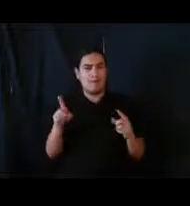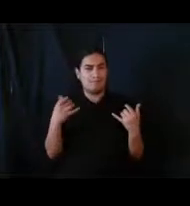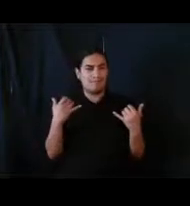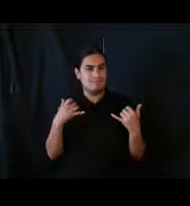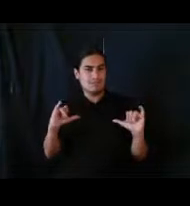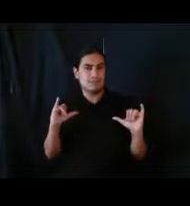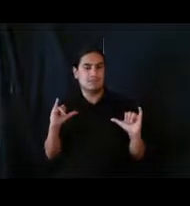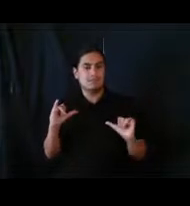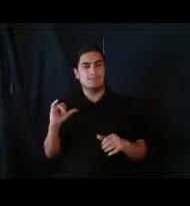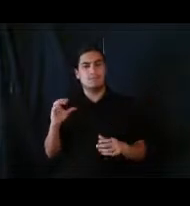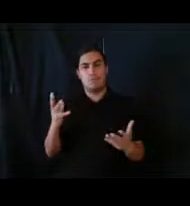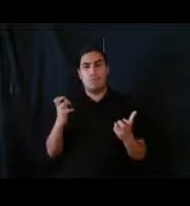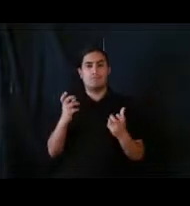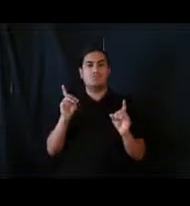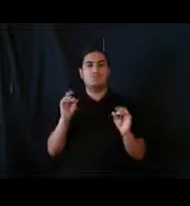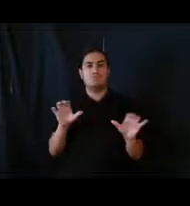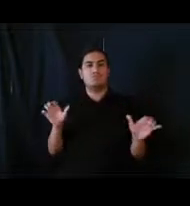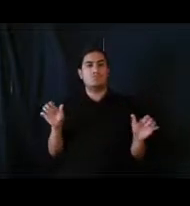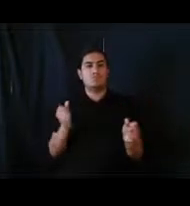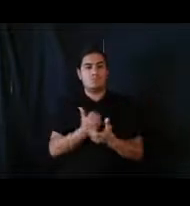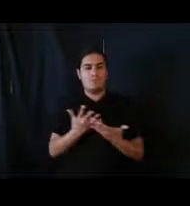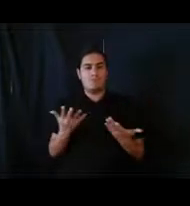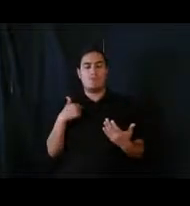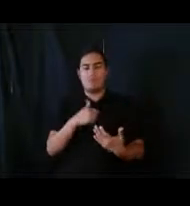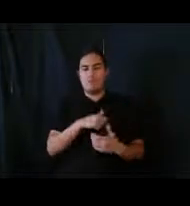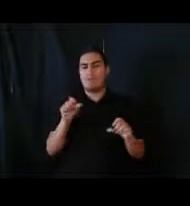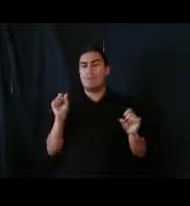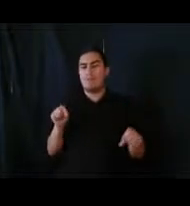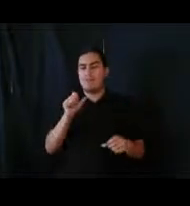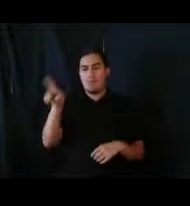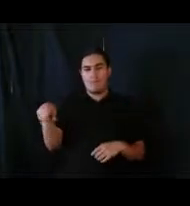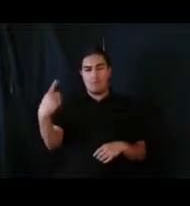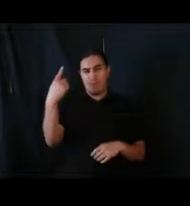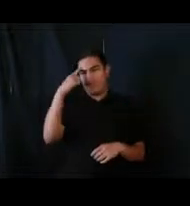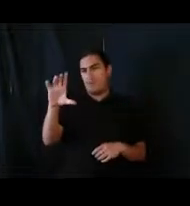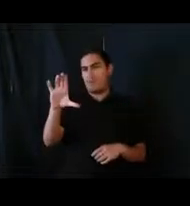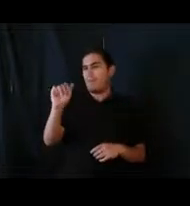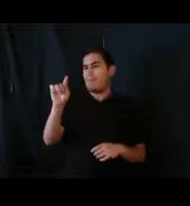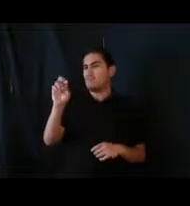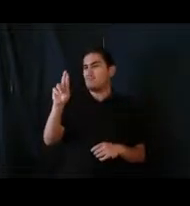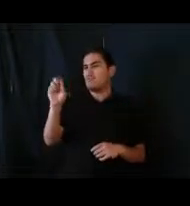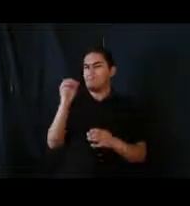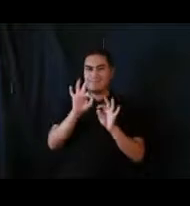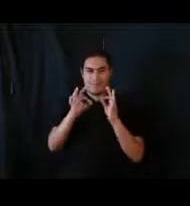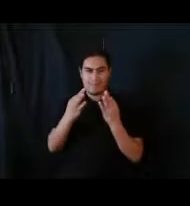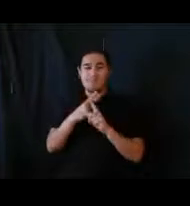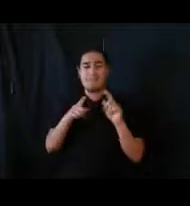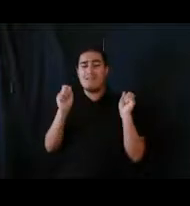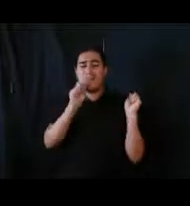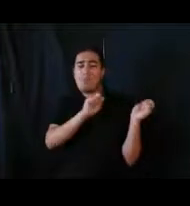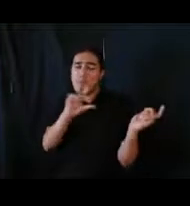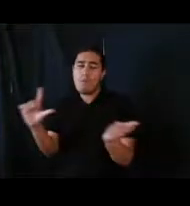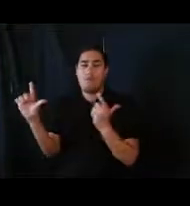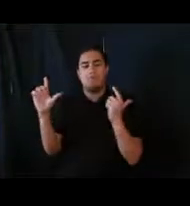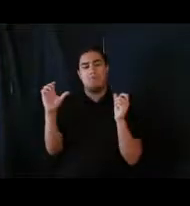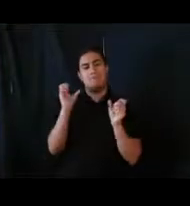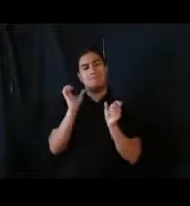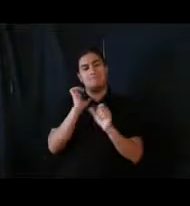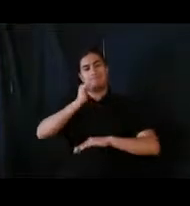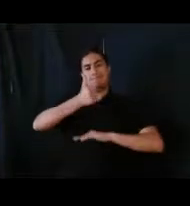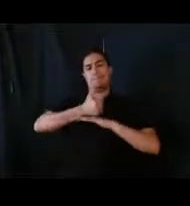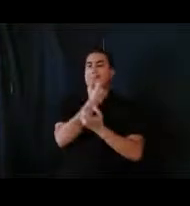um want to do everything we can not just for for the caltrans family but for everybody out there that we can create the safest system